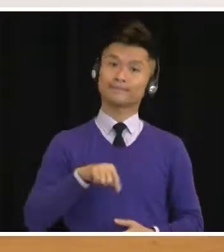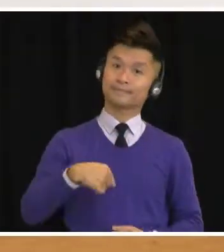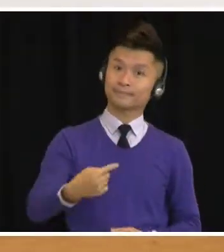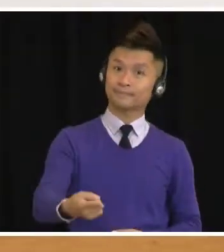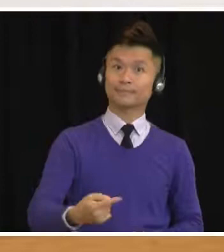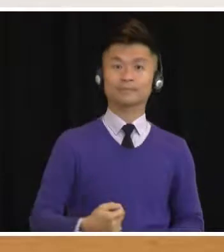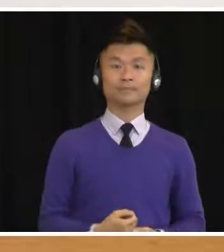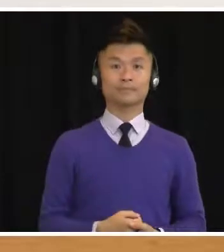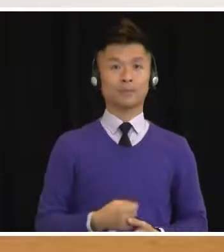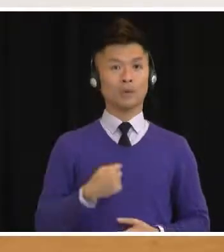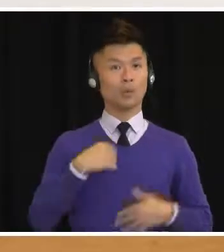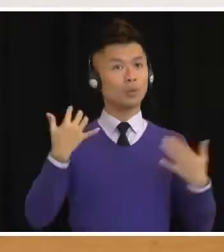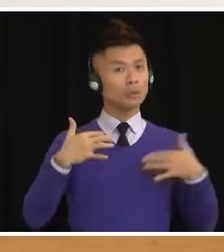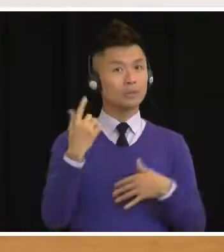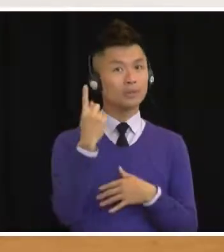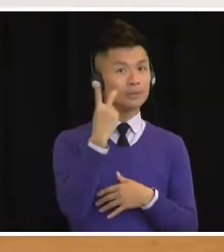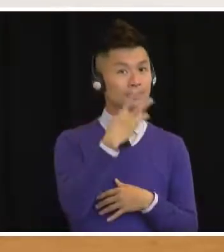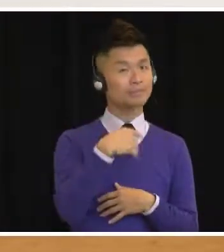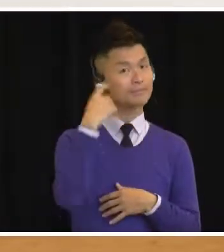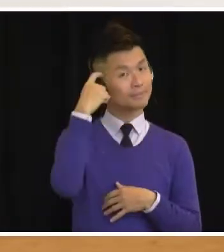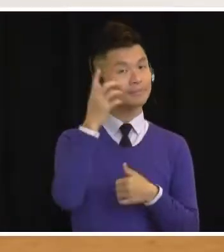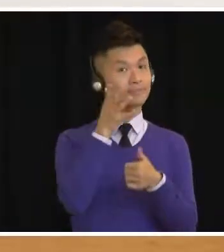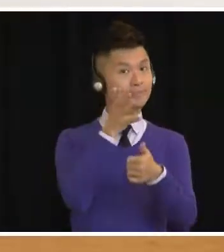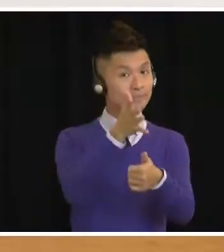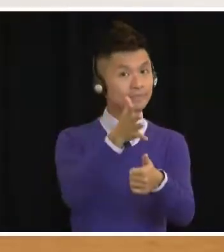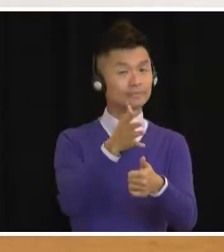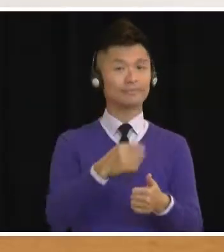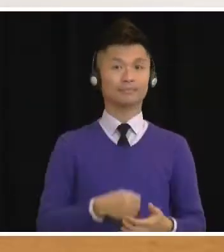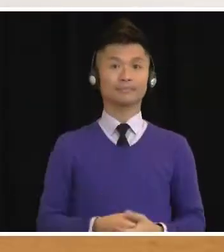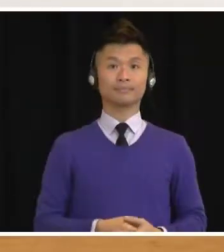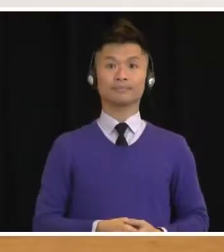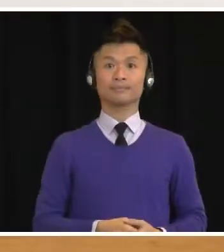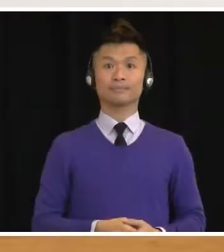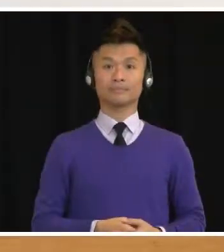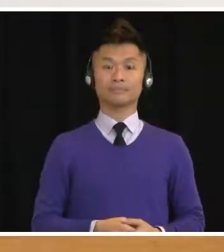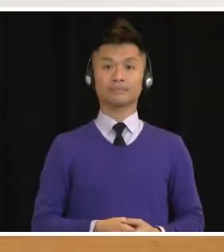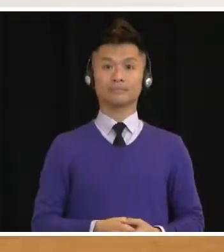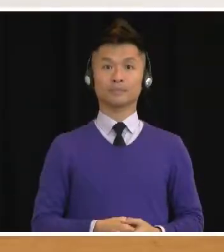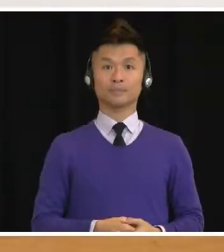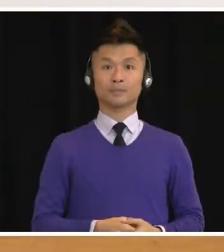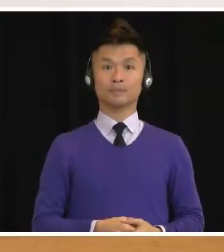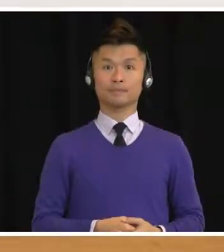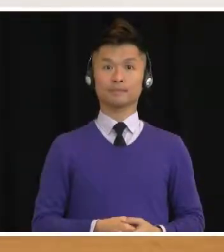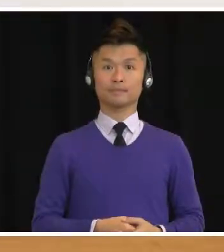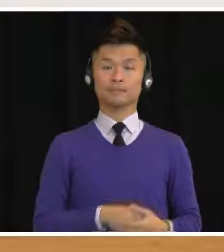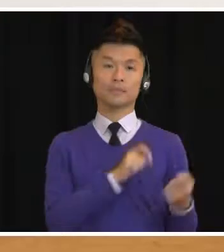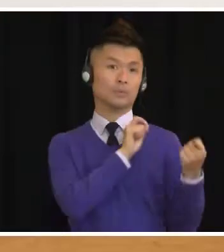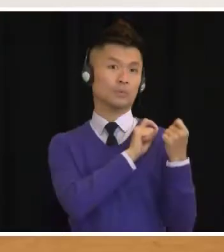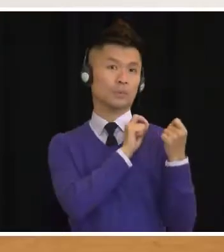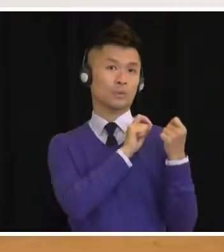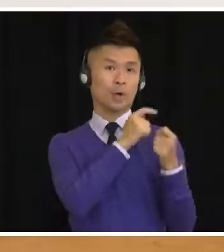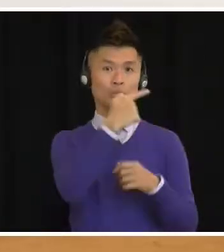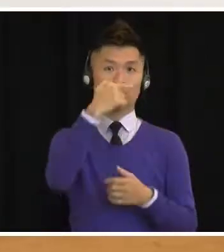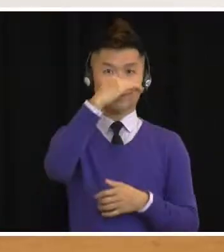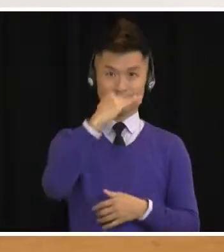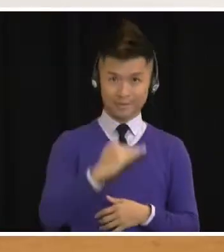age of majority, or ages. And my first question is with regard to the